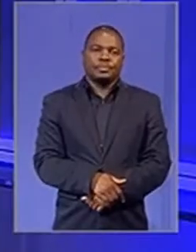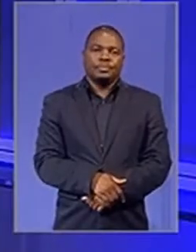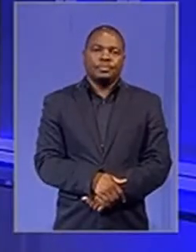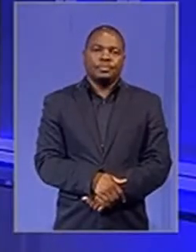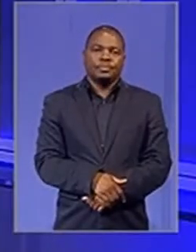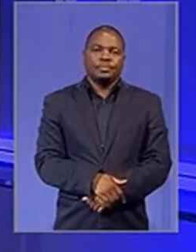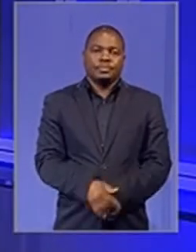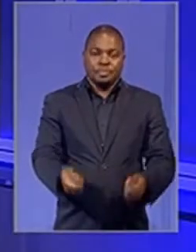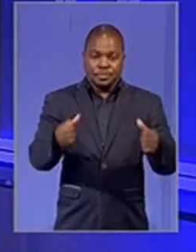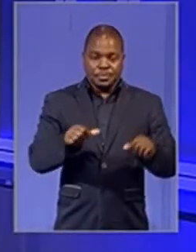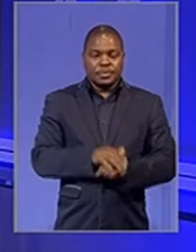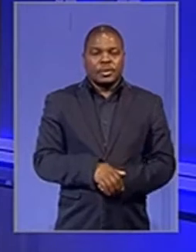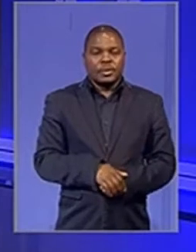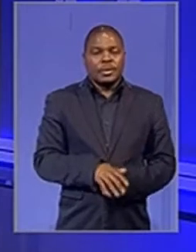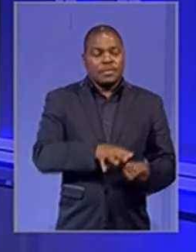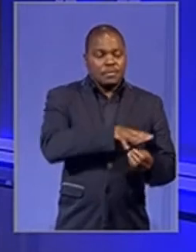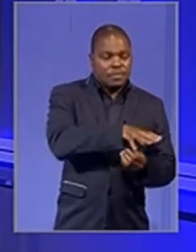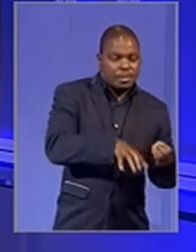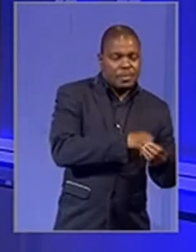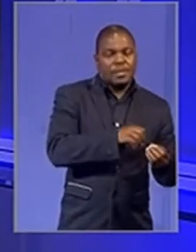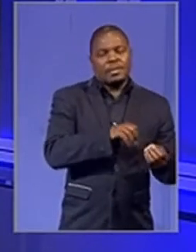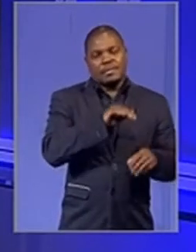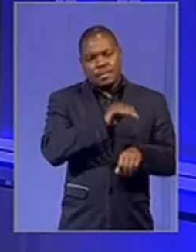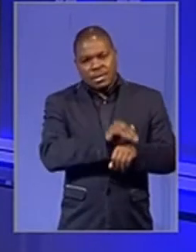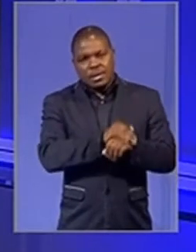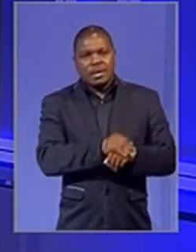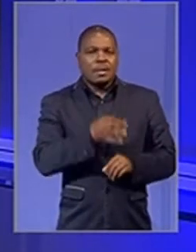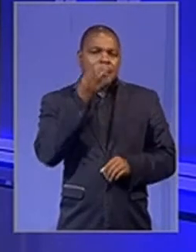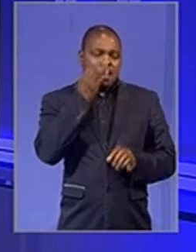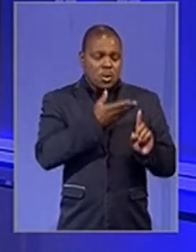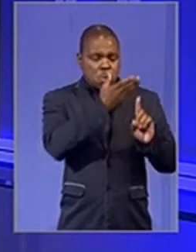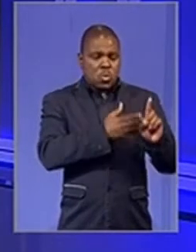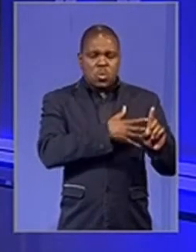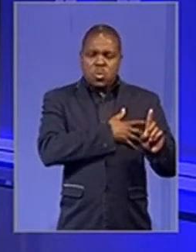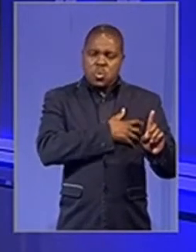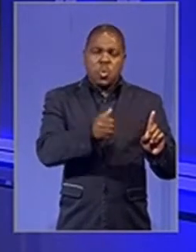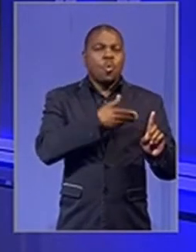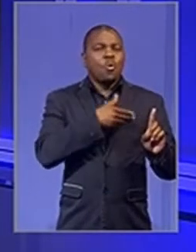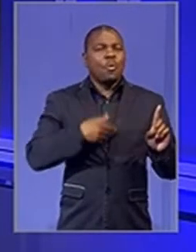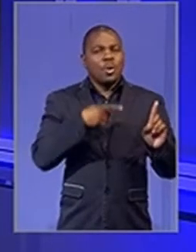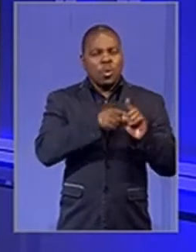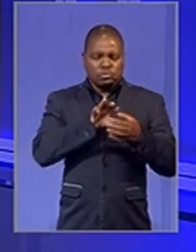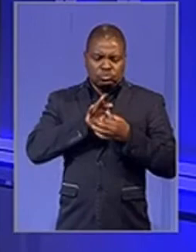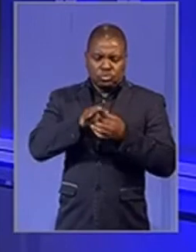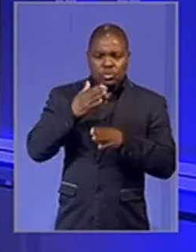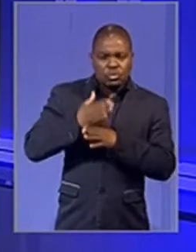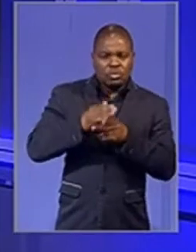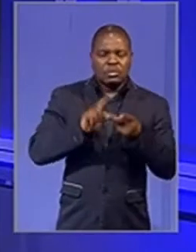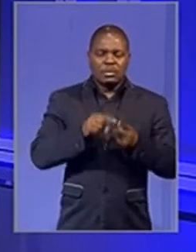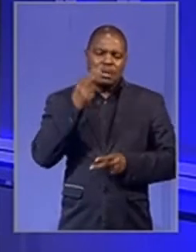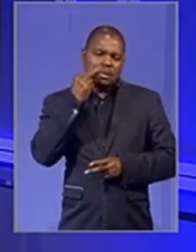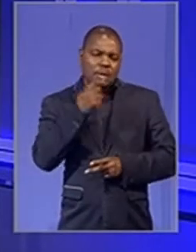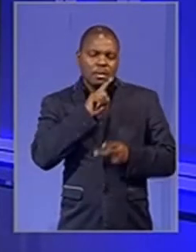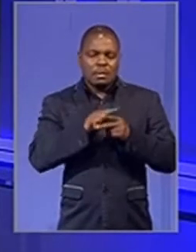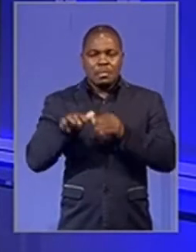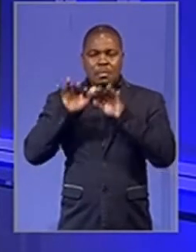Ho sa le jwalo ba lelapa metswalle ba mohlalosa e le mosadi ya neng a le sebete a iteletse mosebetsi wa hae a le bonolo a bile a tsotella